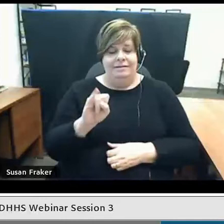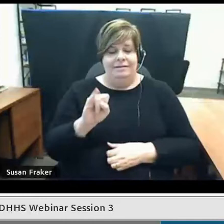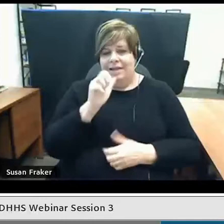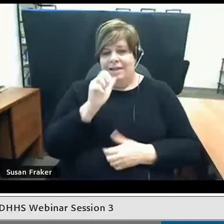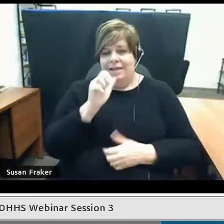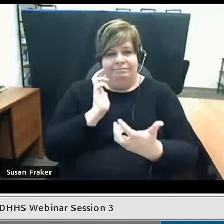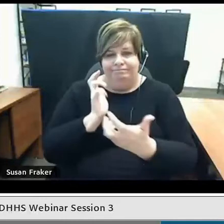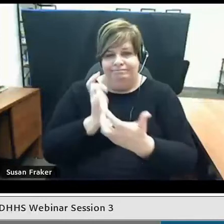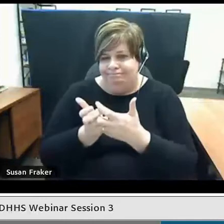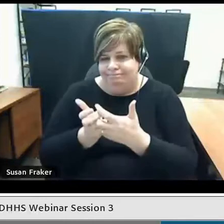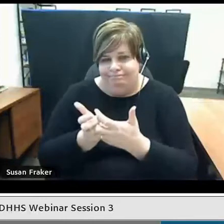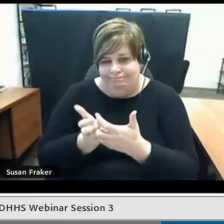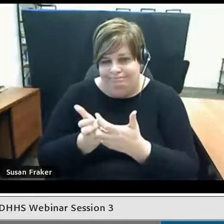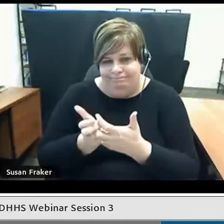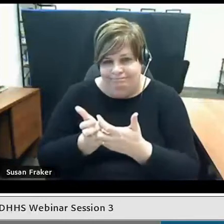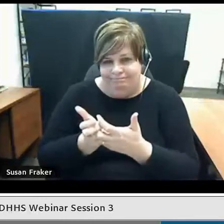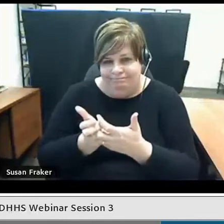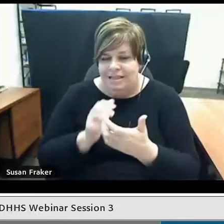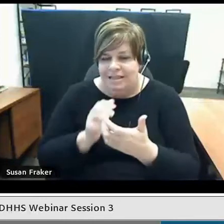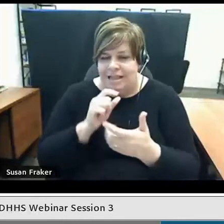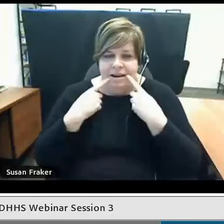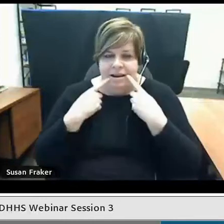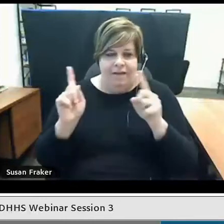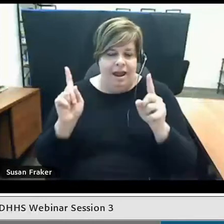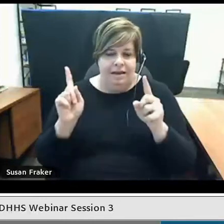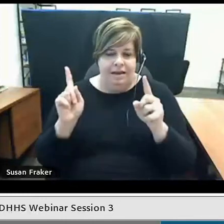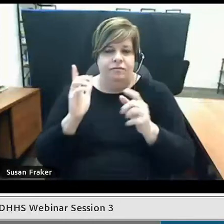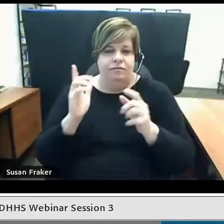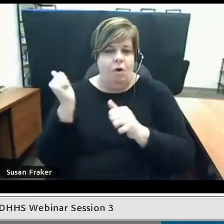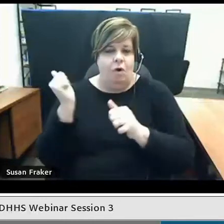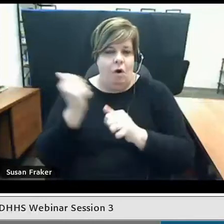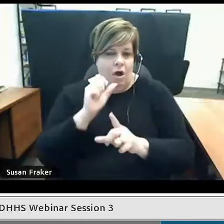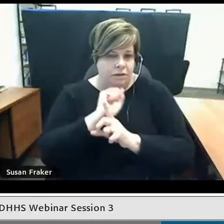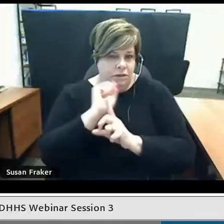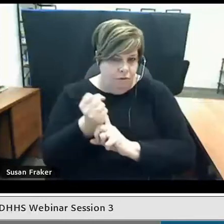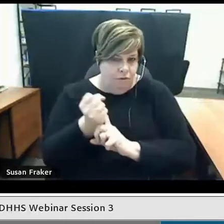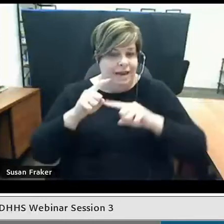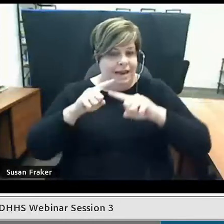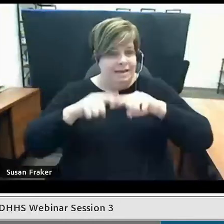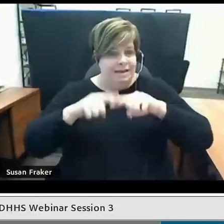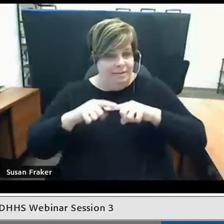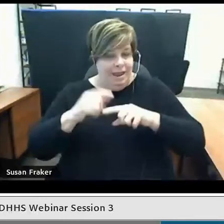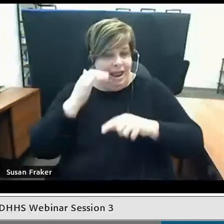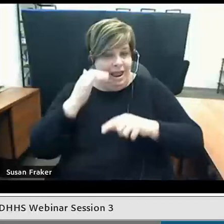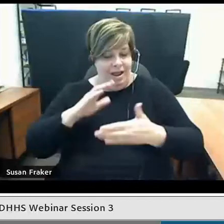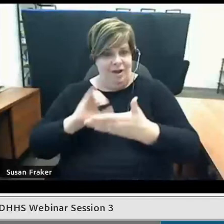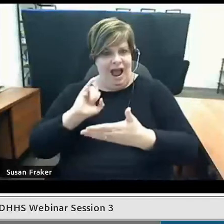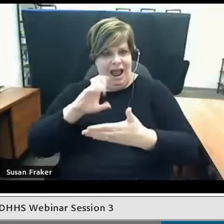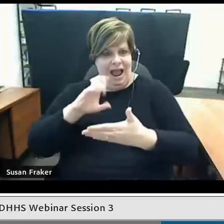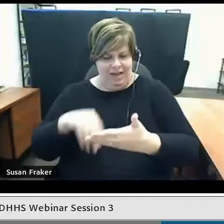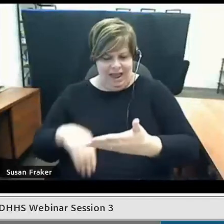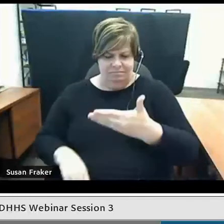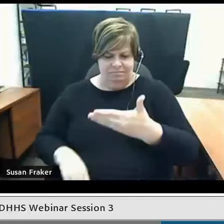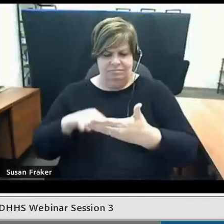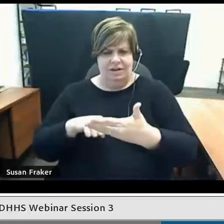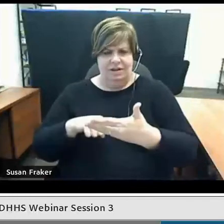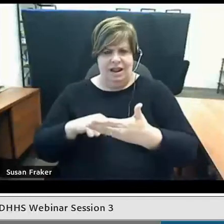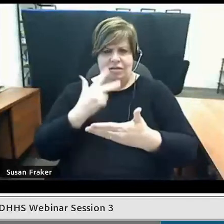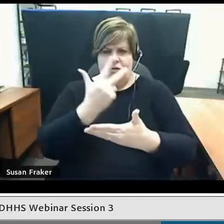isn't always the most feasible situation to use. Again, if I'm using an iPad and there's 3 or 4